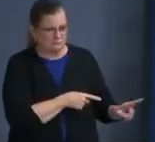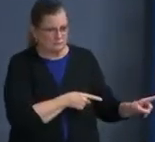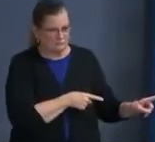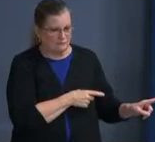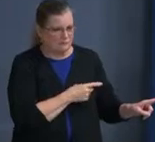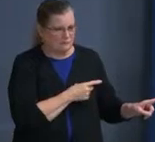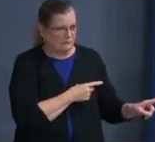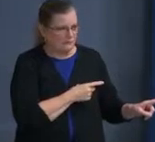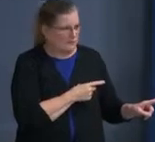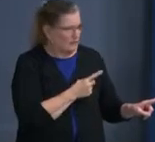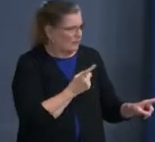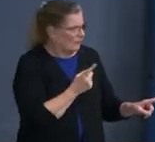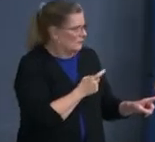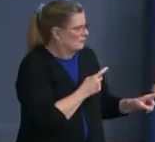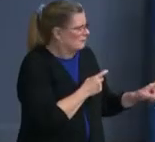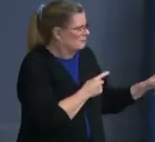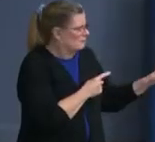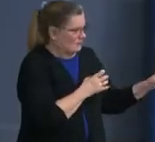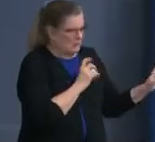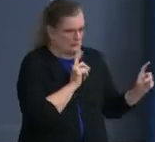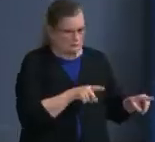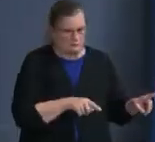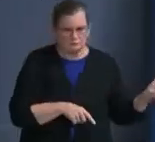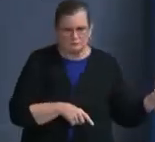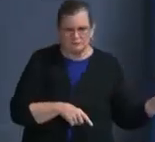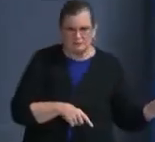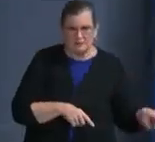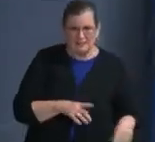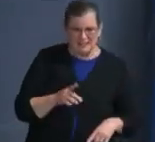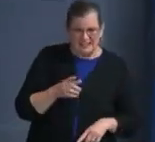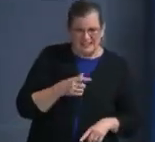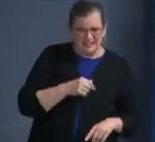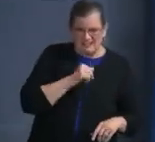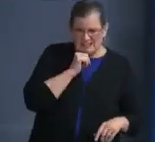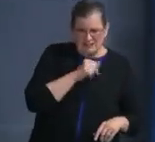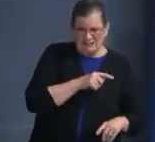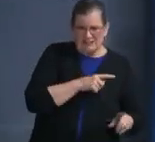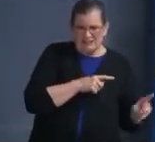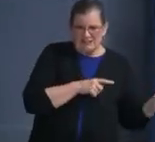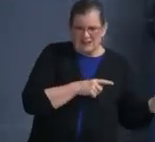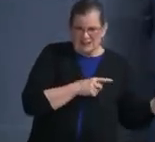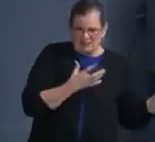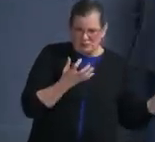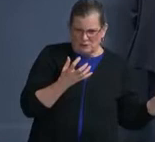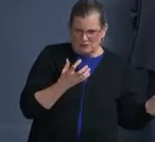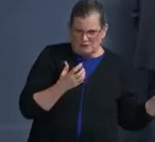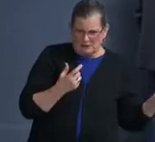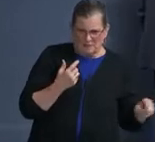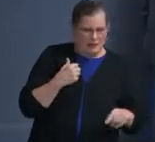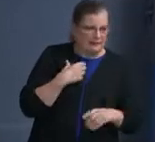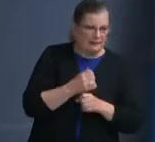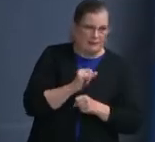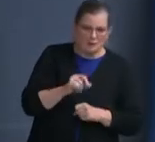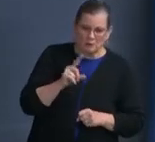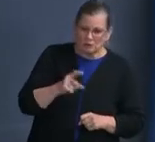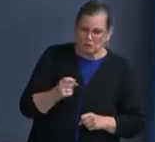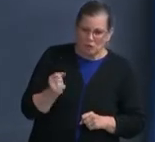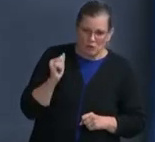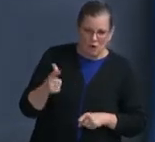Sure. And this is just another, you didn't ask this question, but I get this question all the time too. And while we're on this